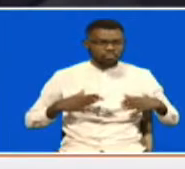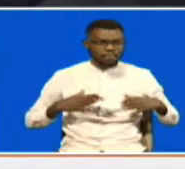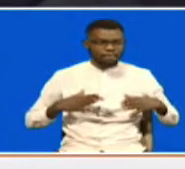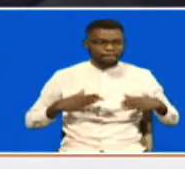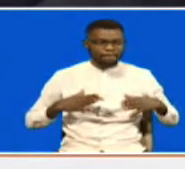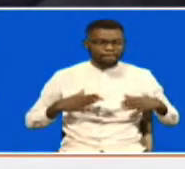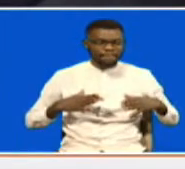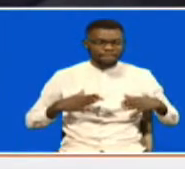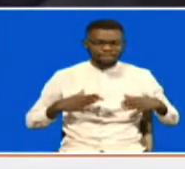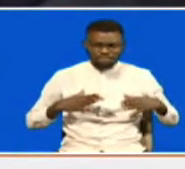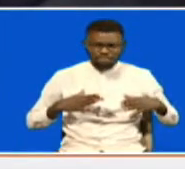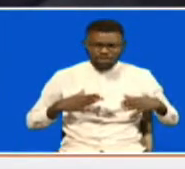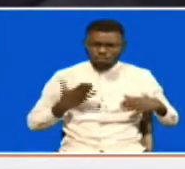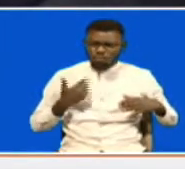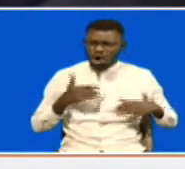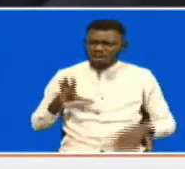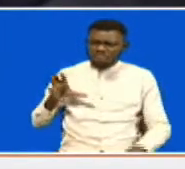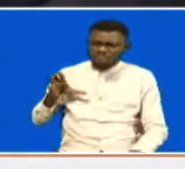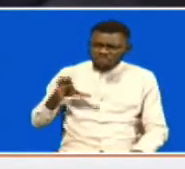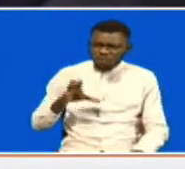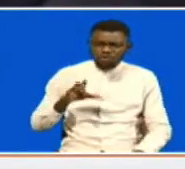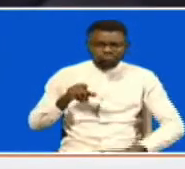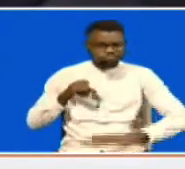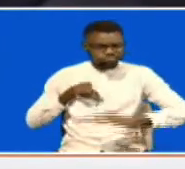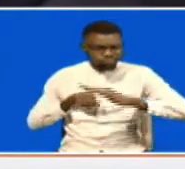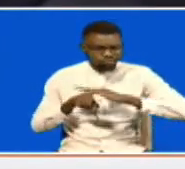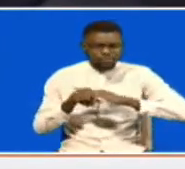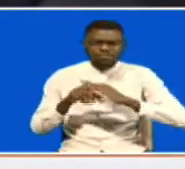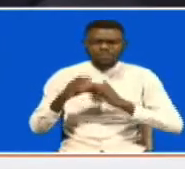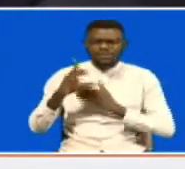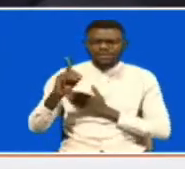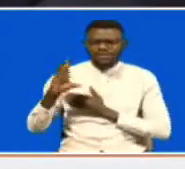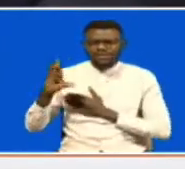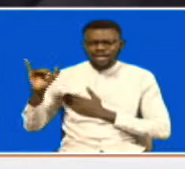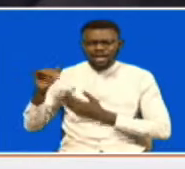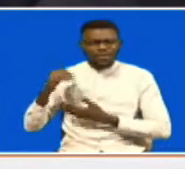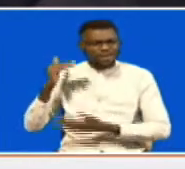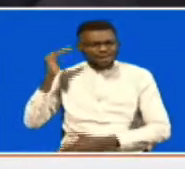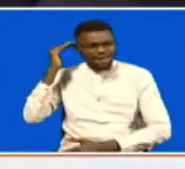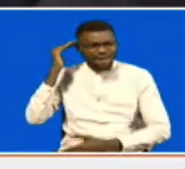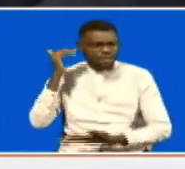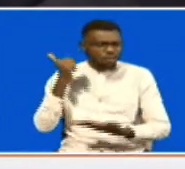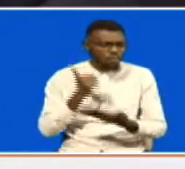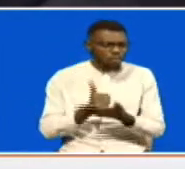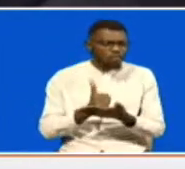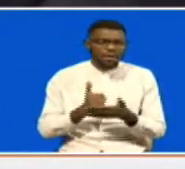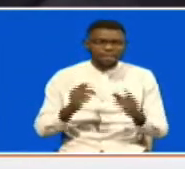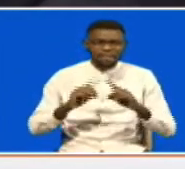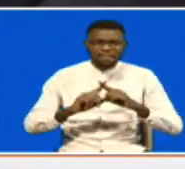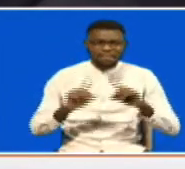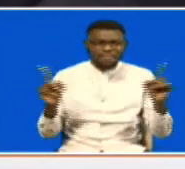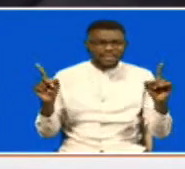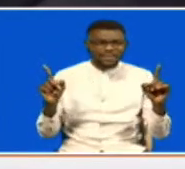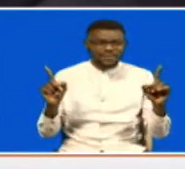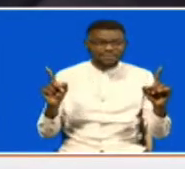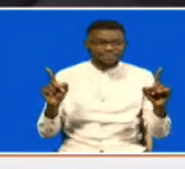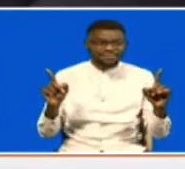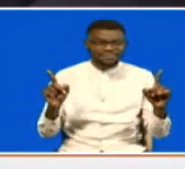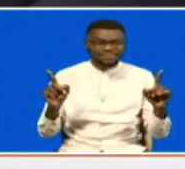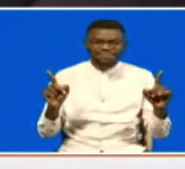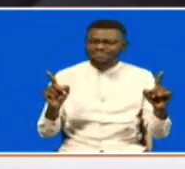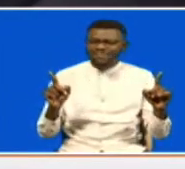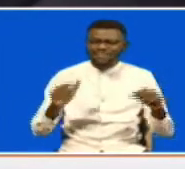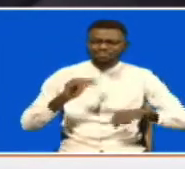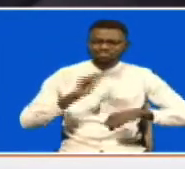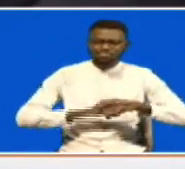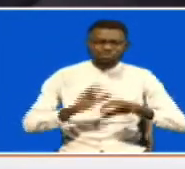people to forcibly access the DCI headquarters, and there is no greater